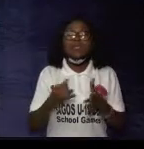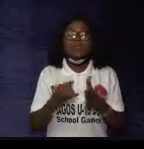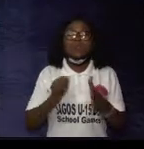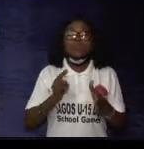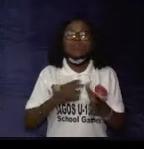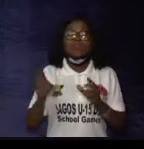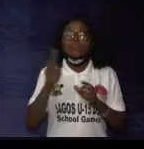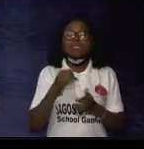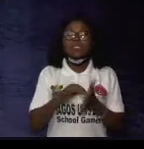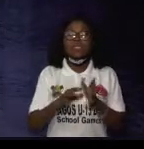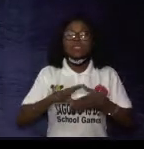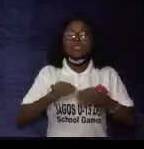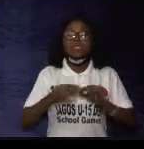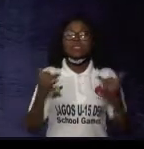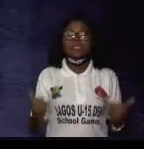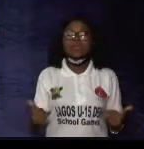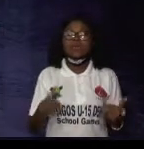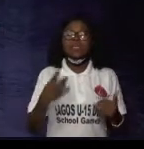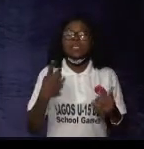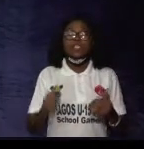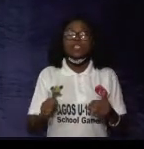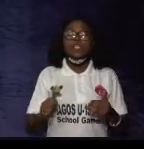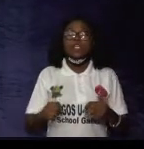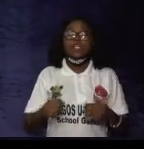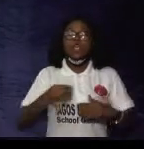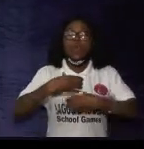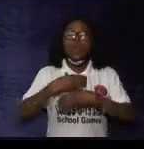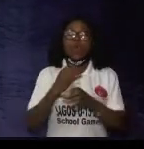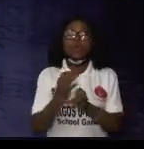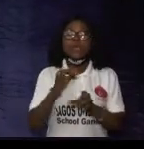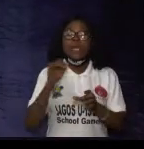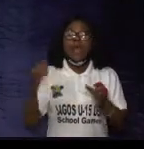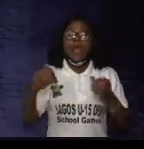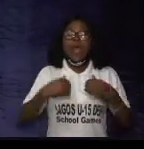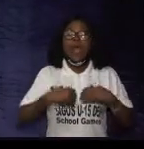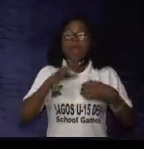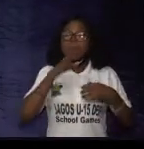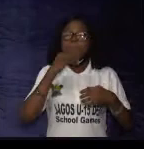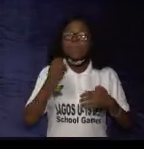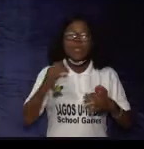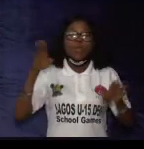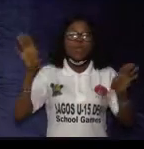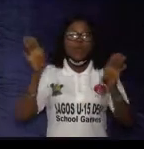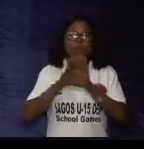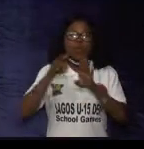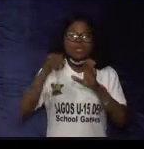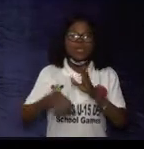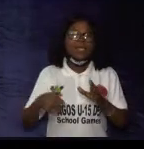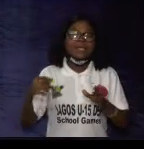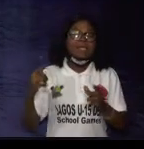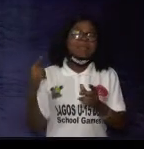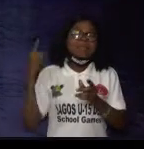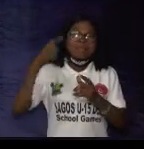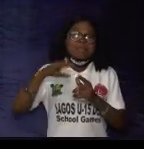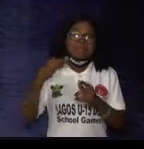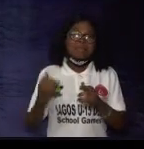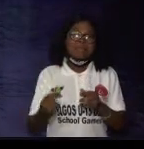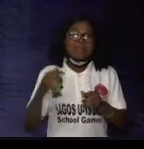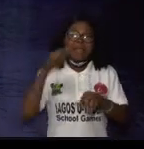Let's use it in sentence now. The company has been closed down since the outbreak of